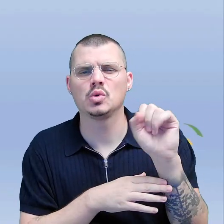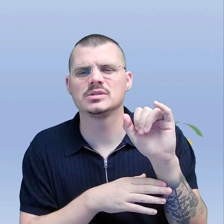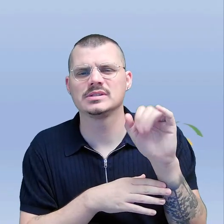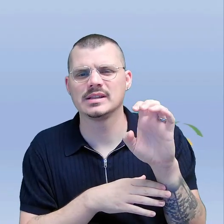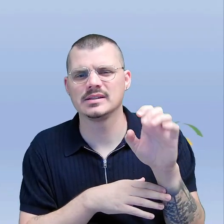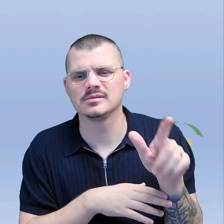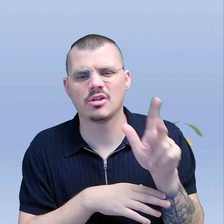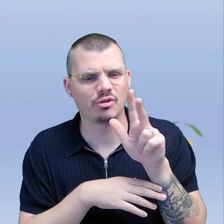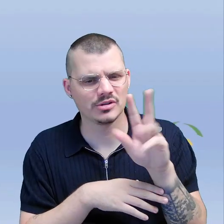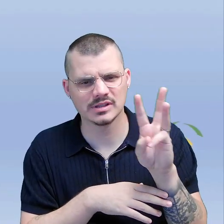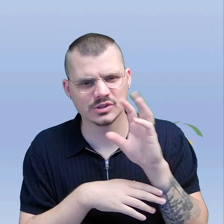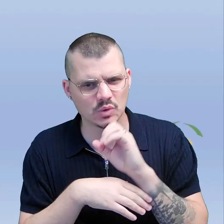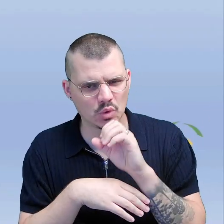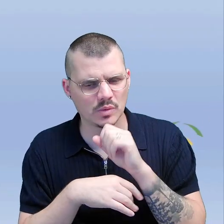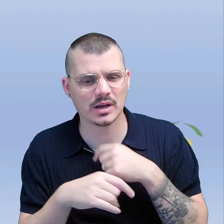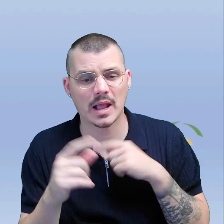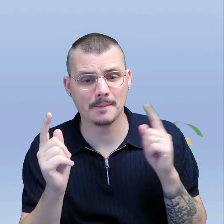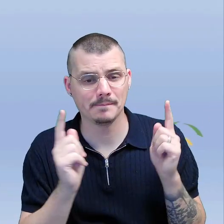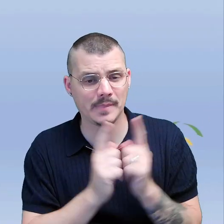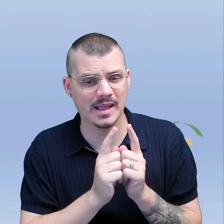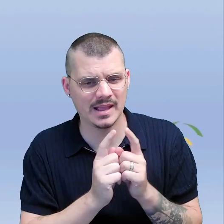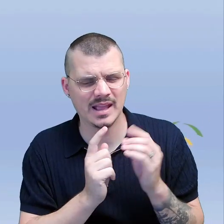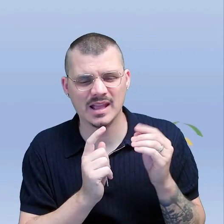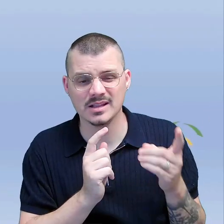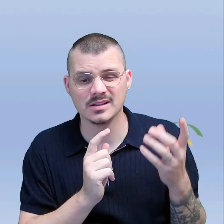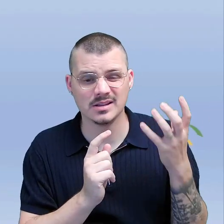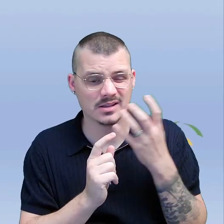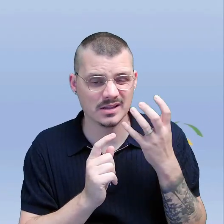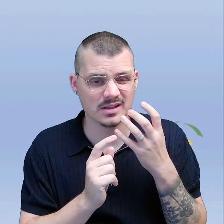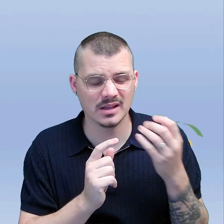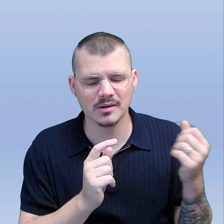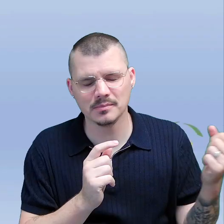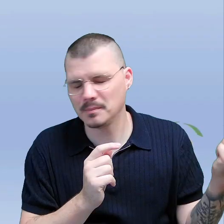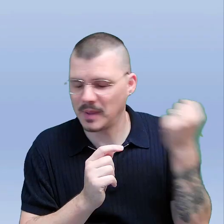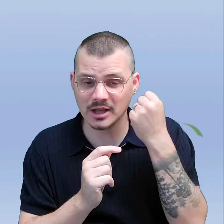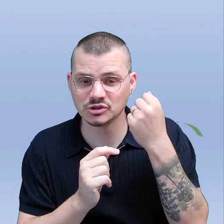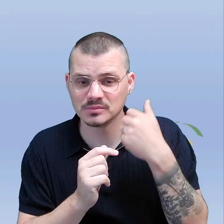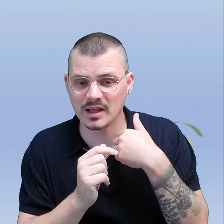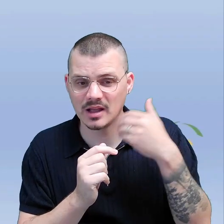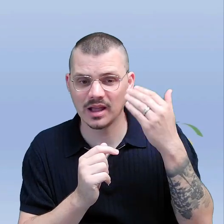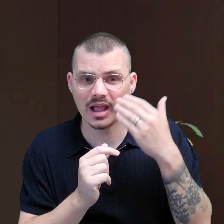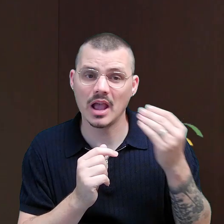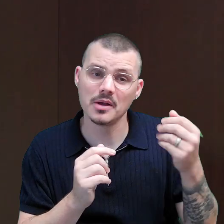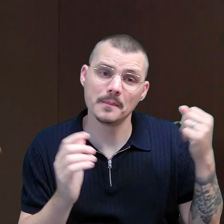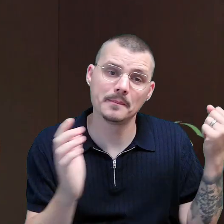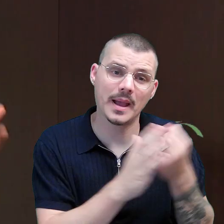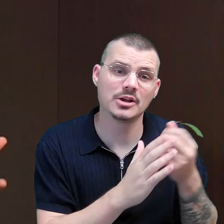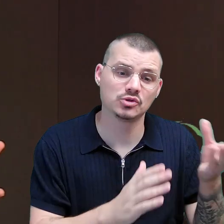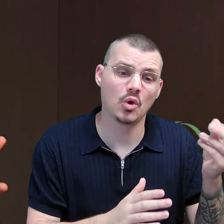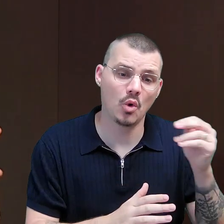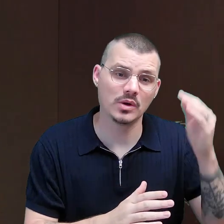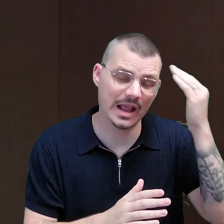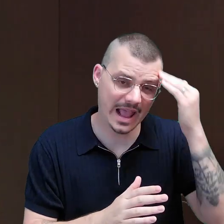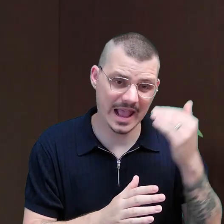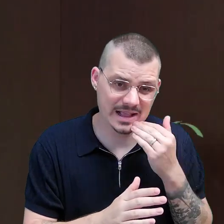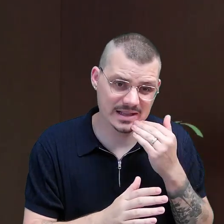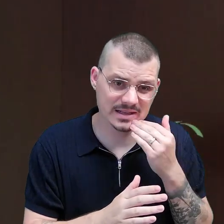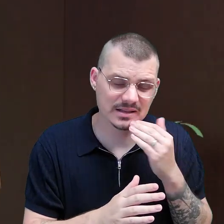is Josie. Josie is 36 years old when I met her, and she bashed the snot out of my head. She bashed her own